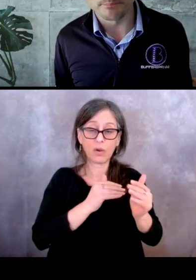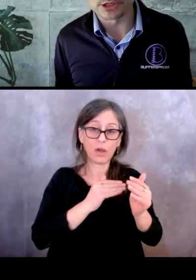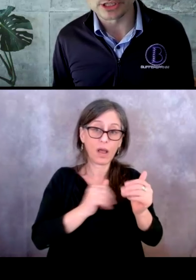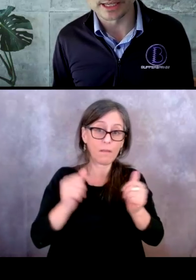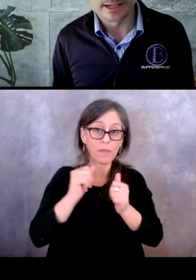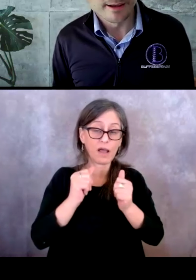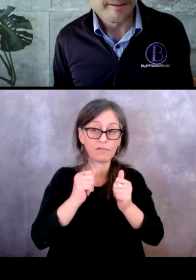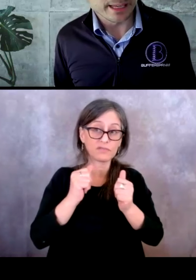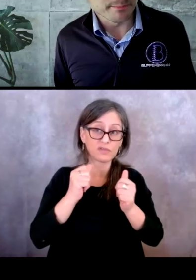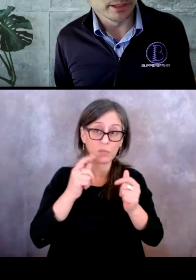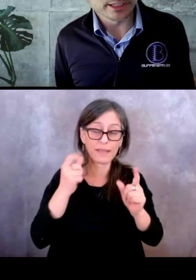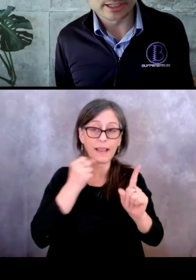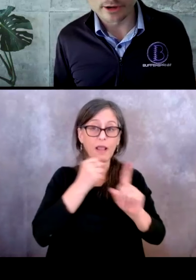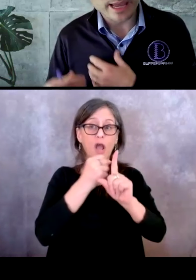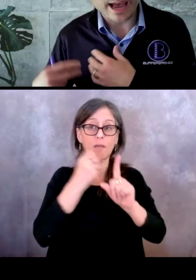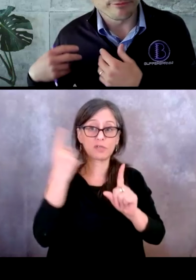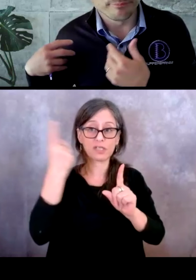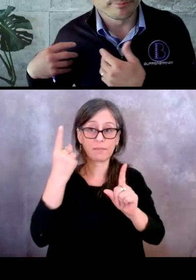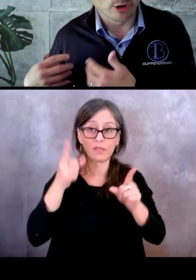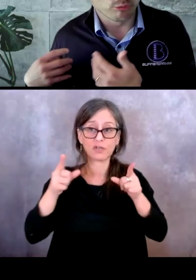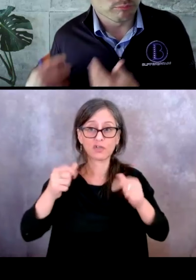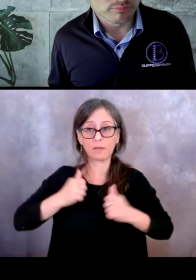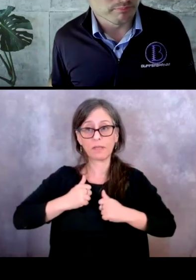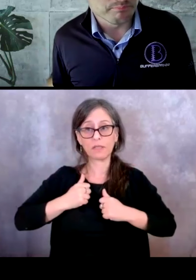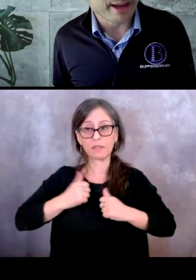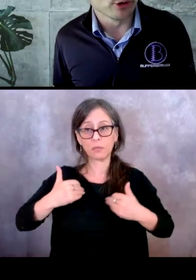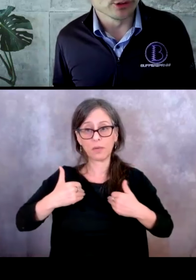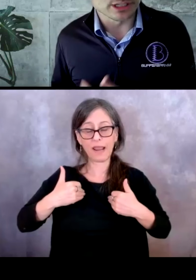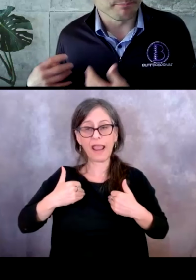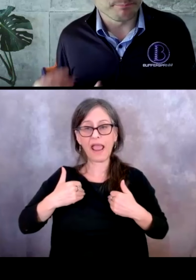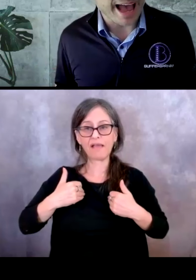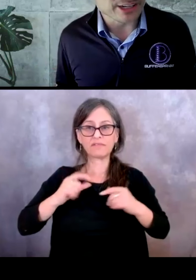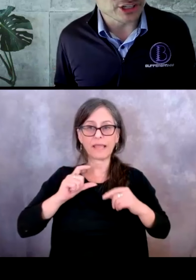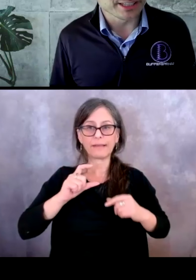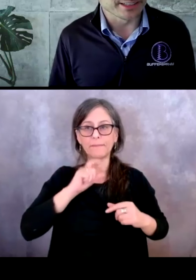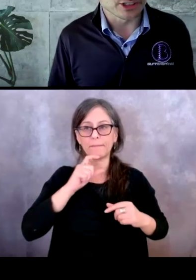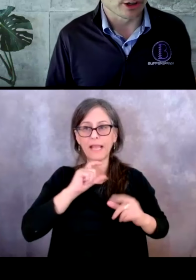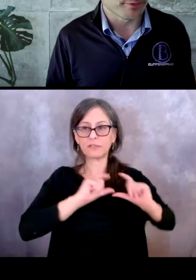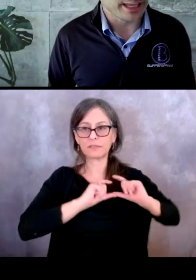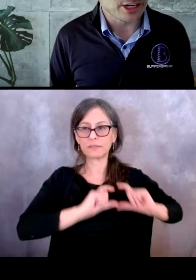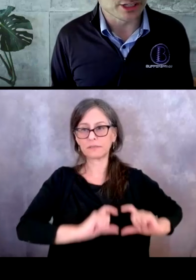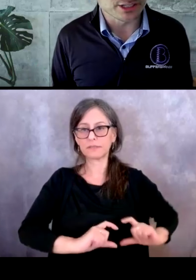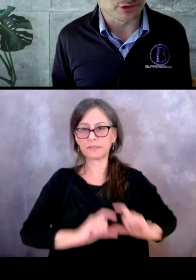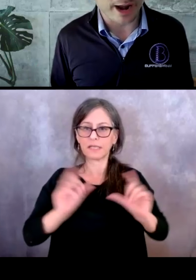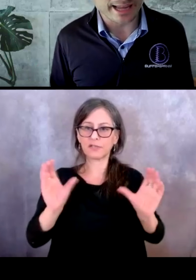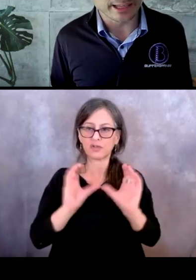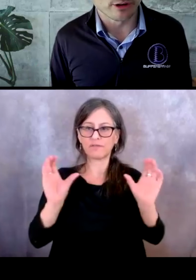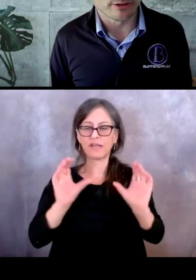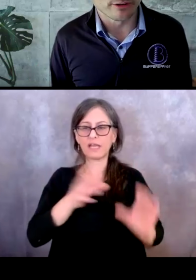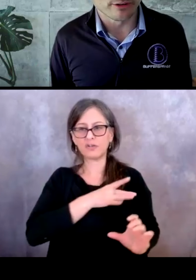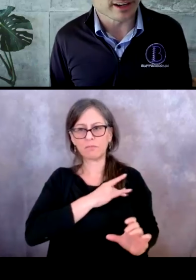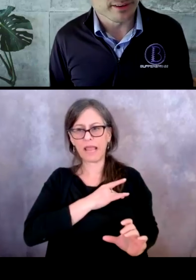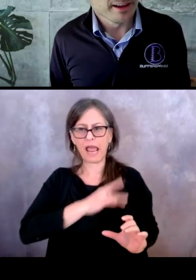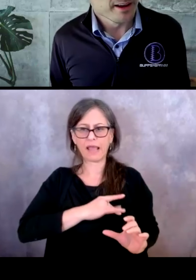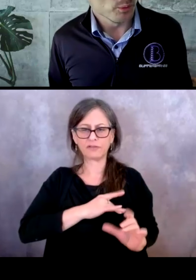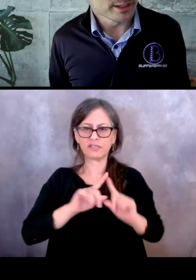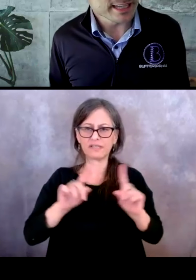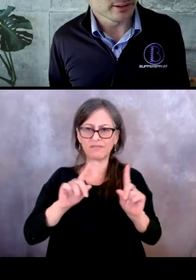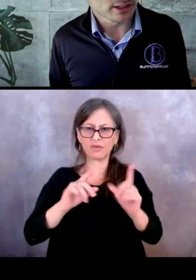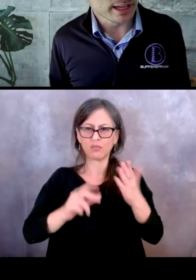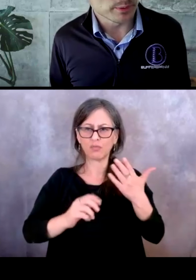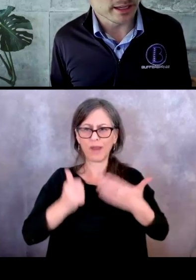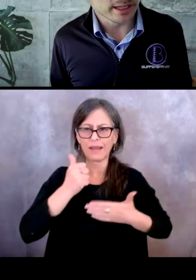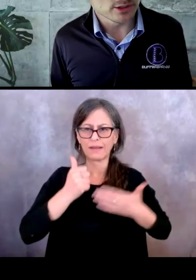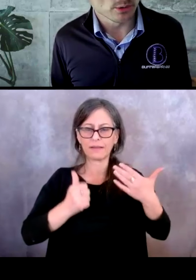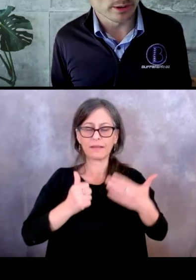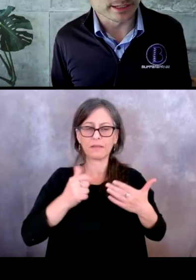they accomplish things, in the military, we have, medals and badges and certifications and rank and all this other stuff. What does